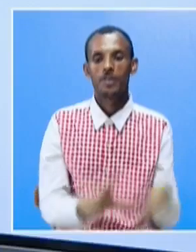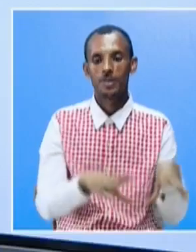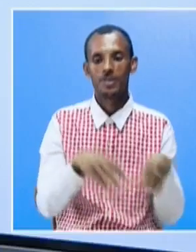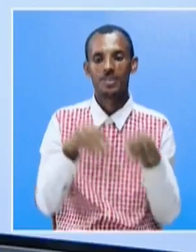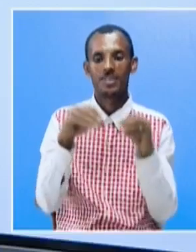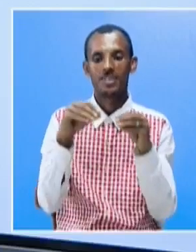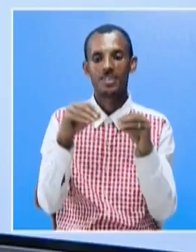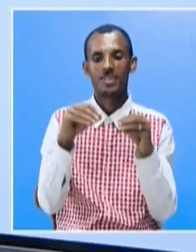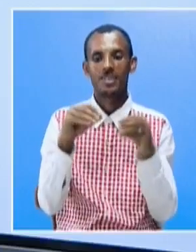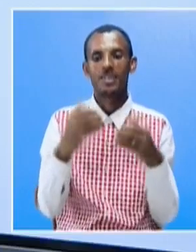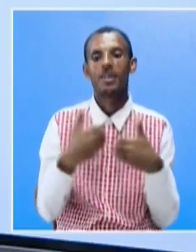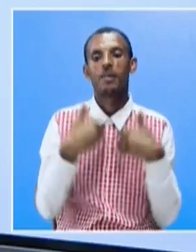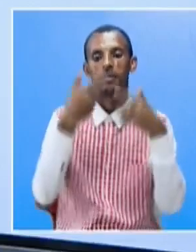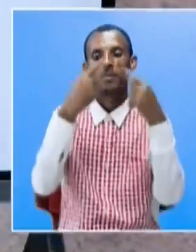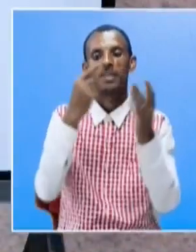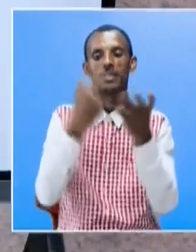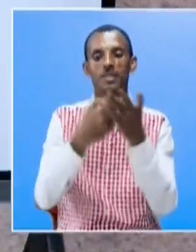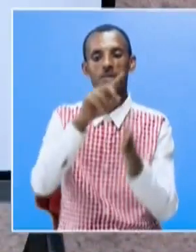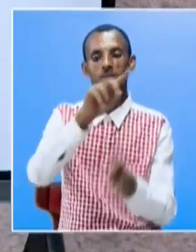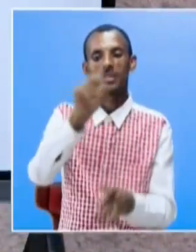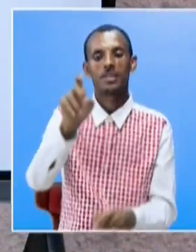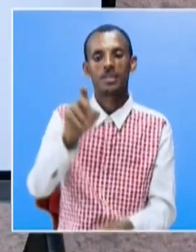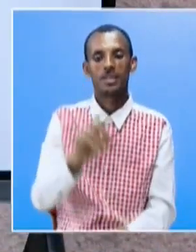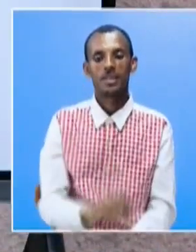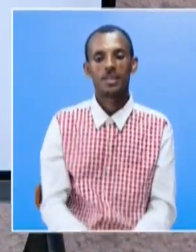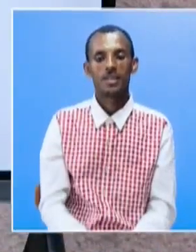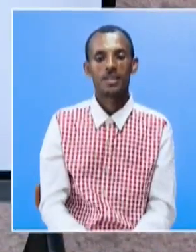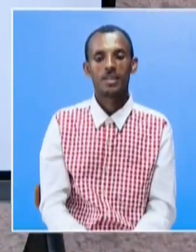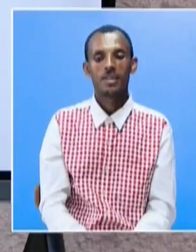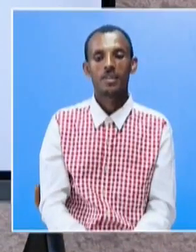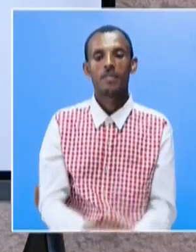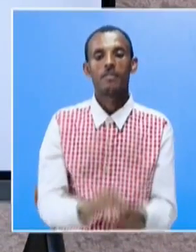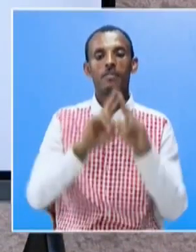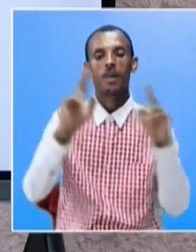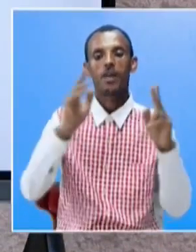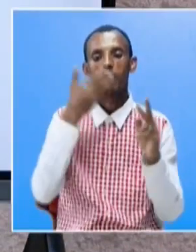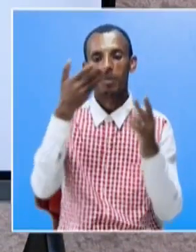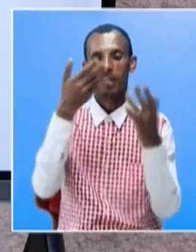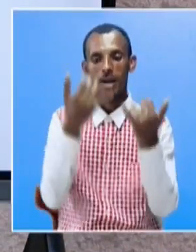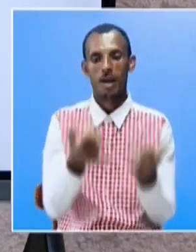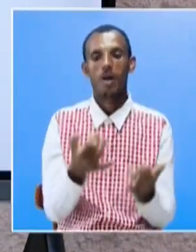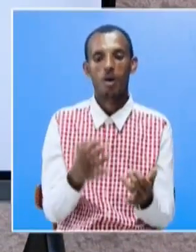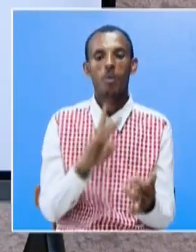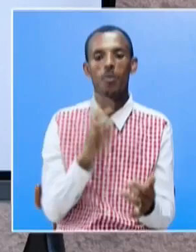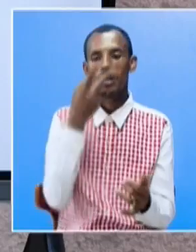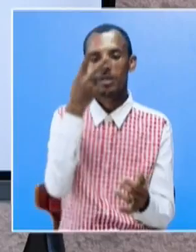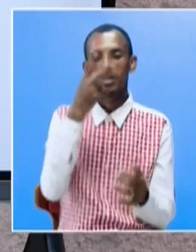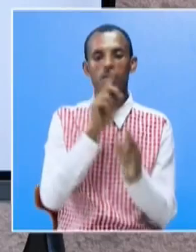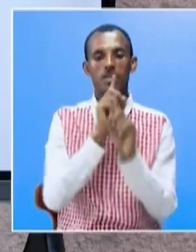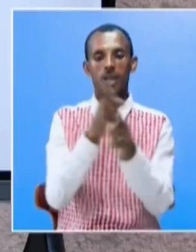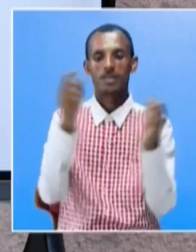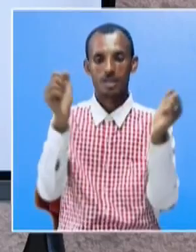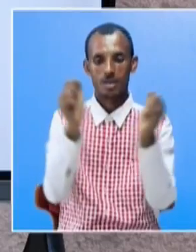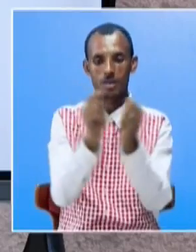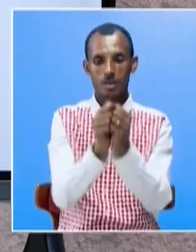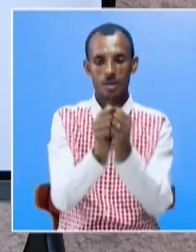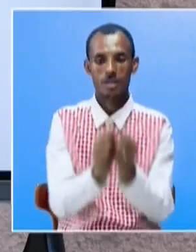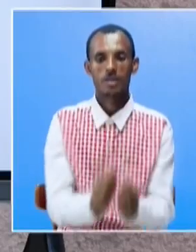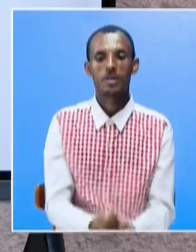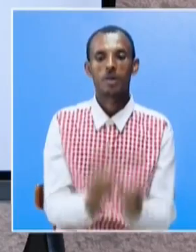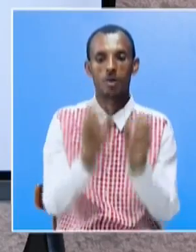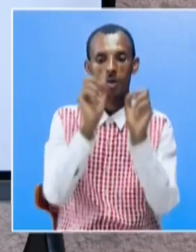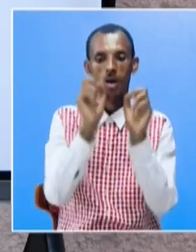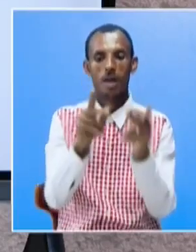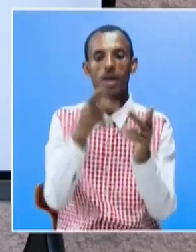Students, have you tried the question? Very good. Now we'll see the answer together.